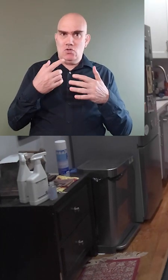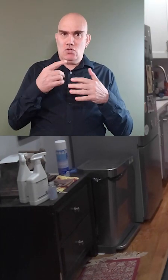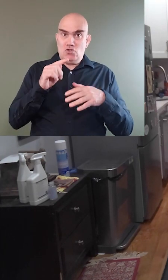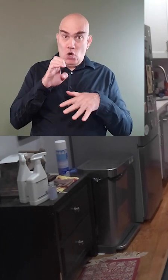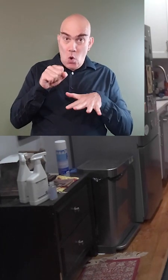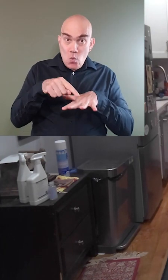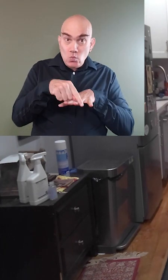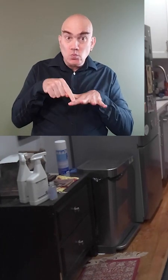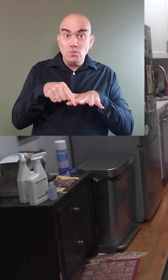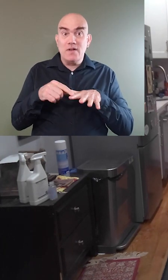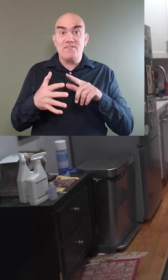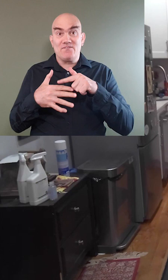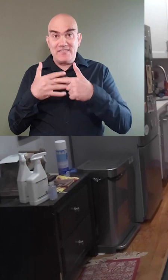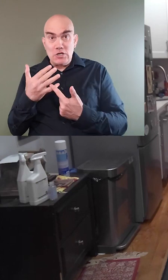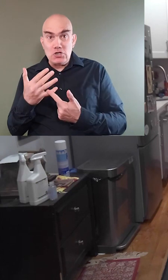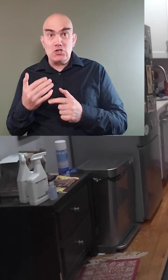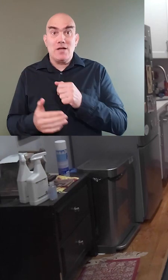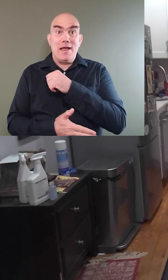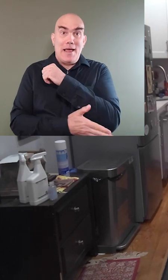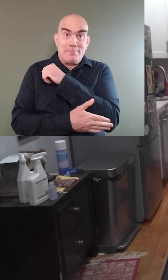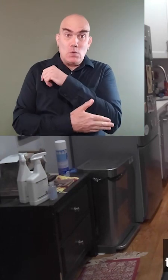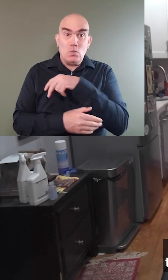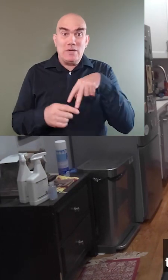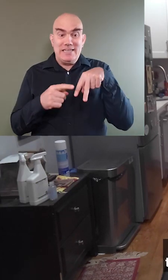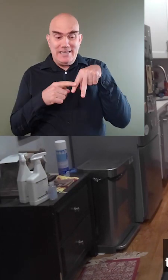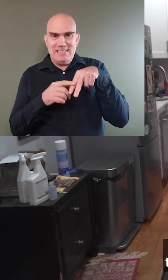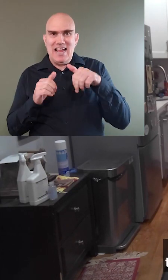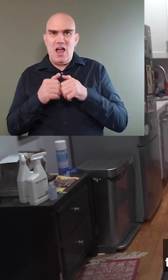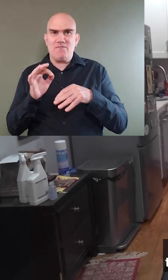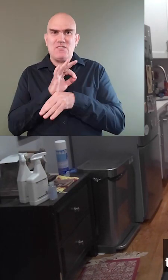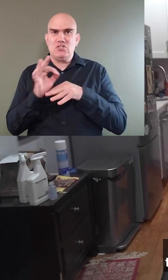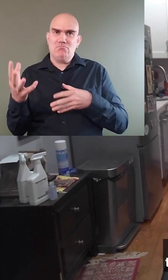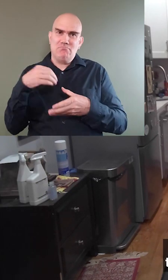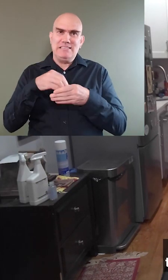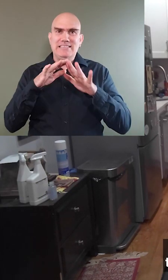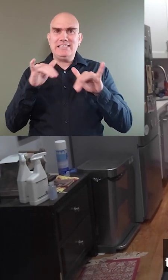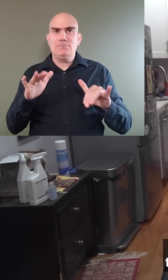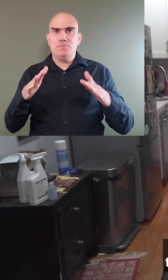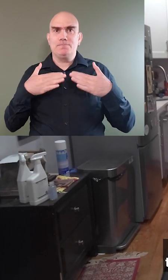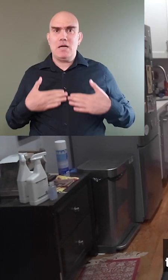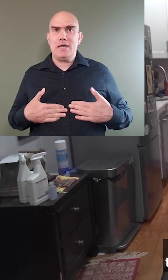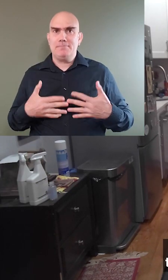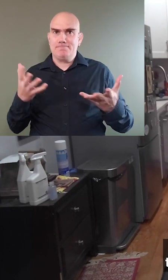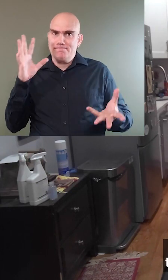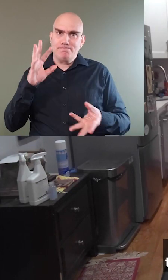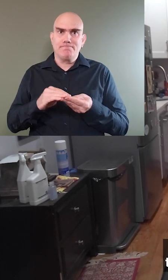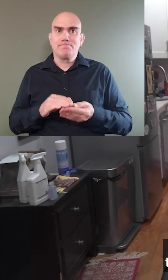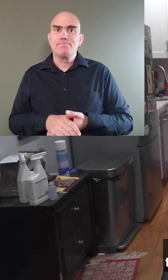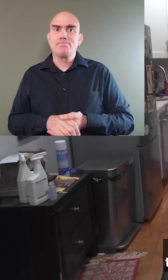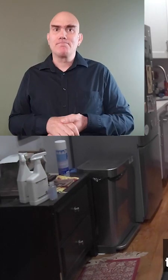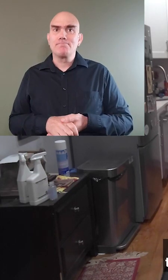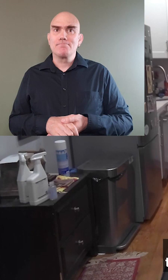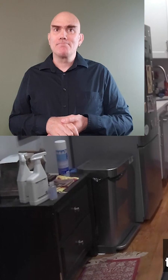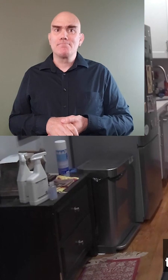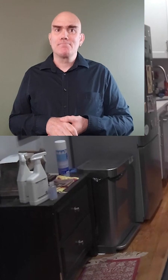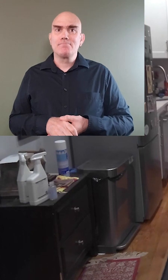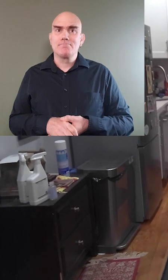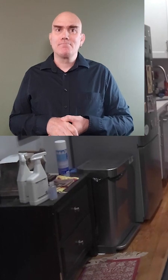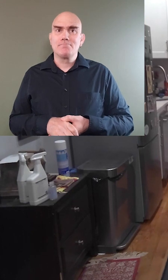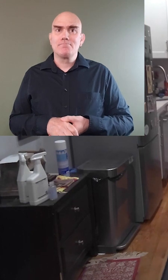our fingers, our elbows, our knees, how they function in the system of your